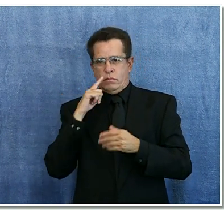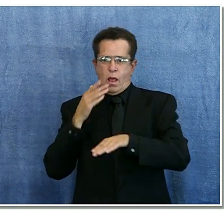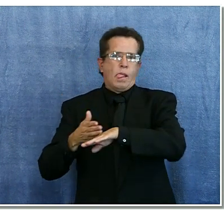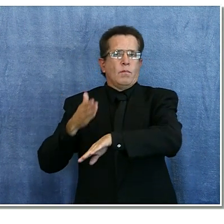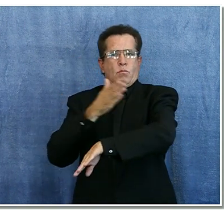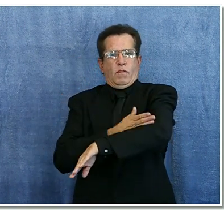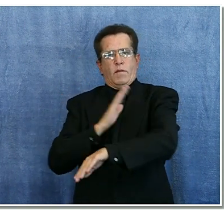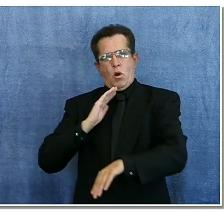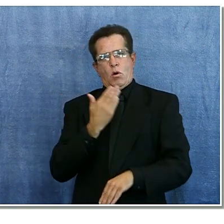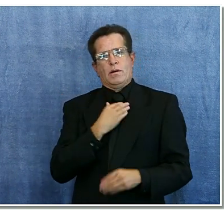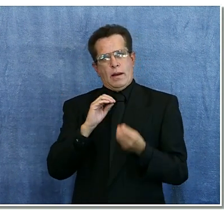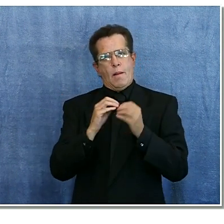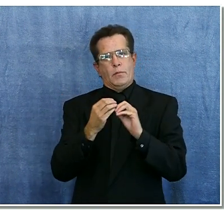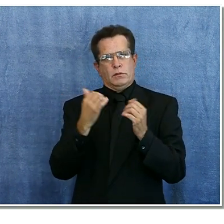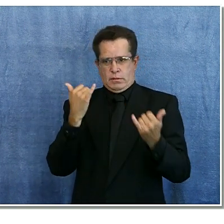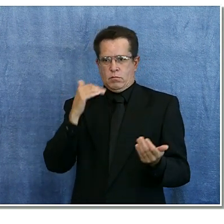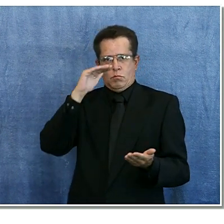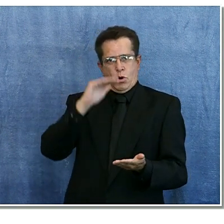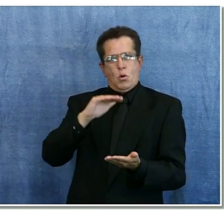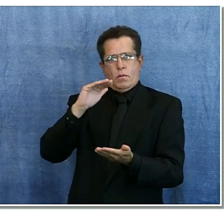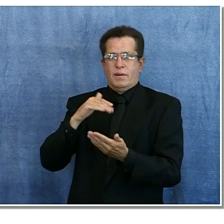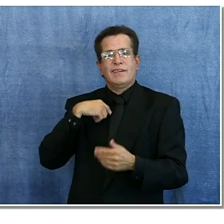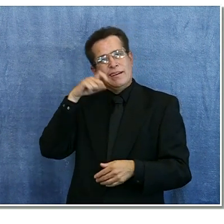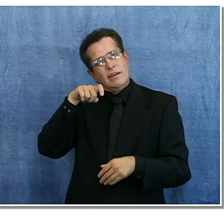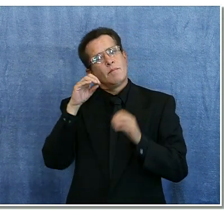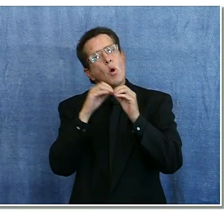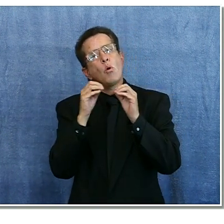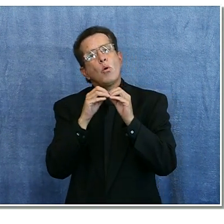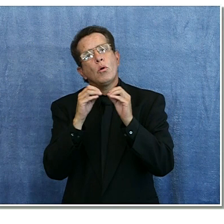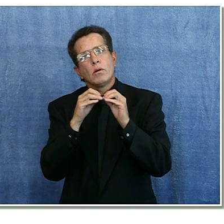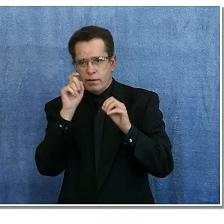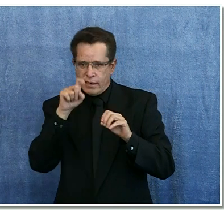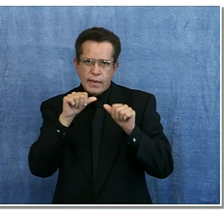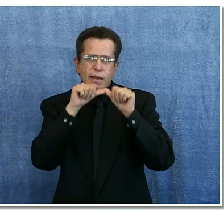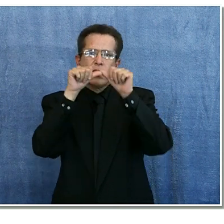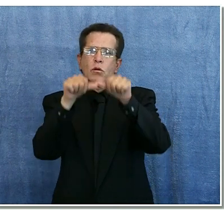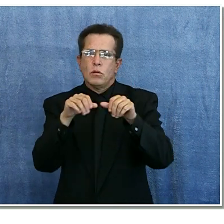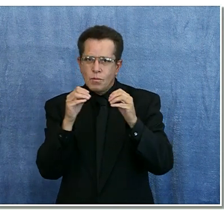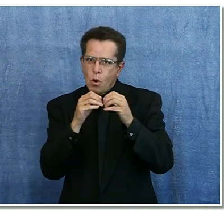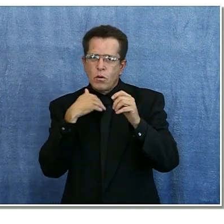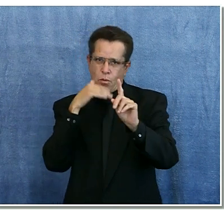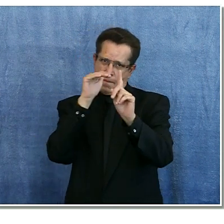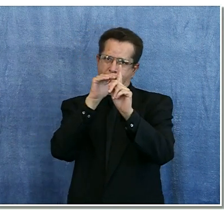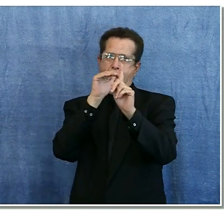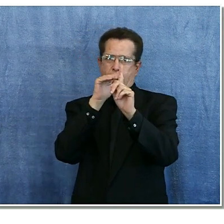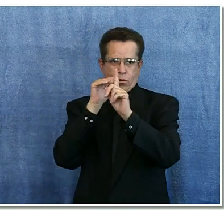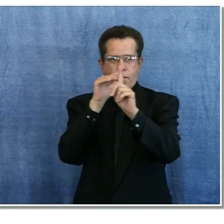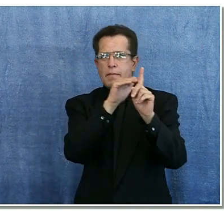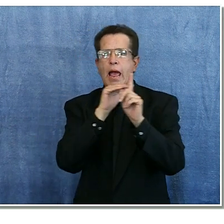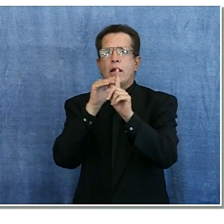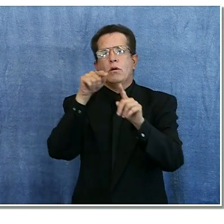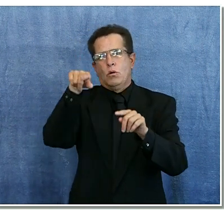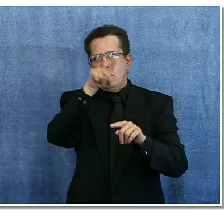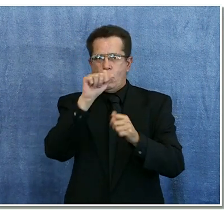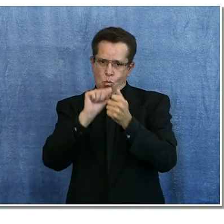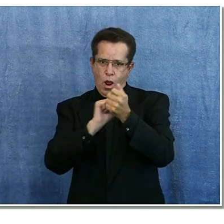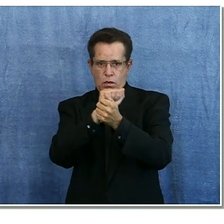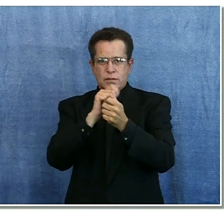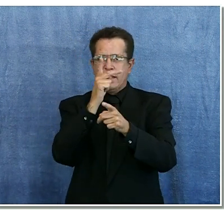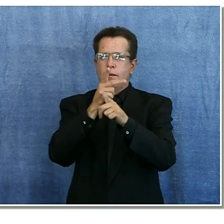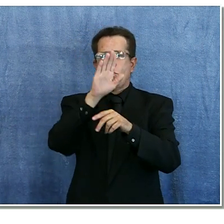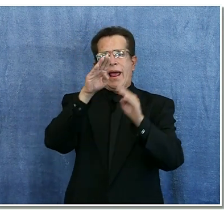our numbers. And this needs to continue. And we want to just remind people that washing your hands and